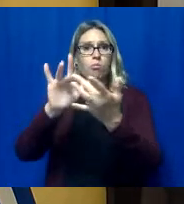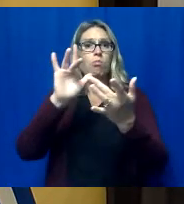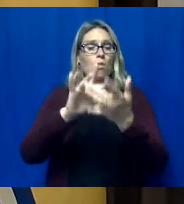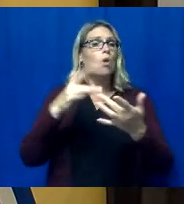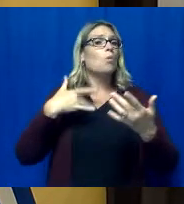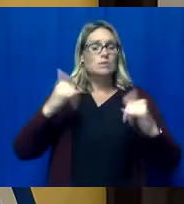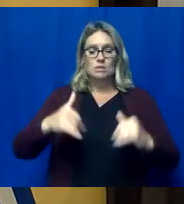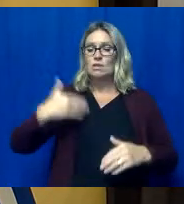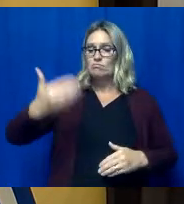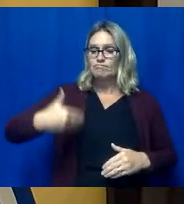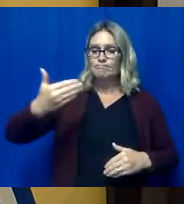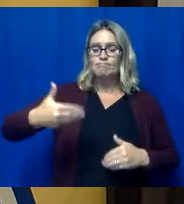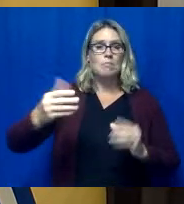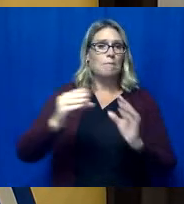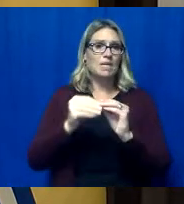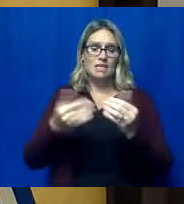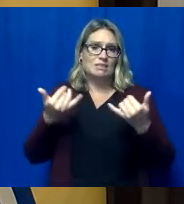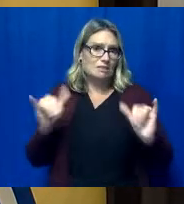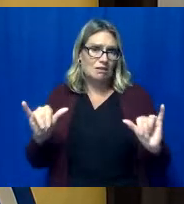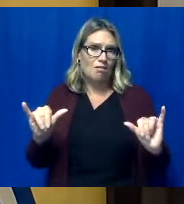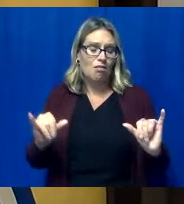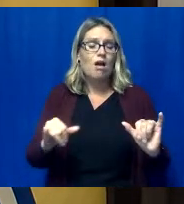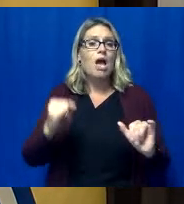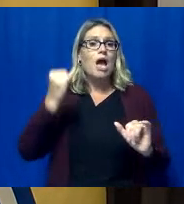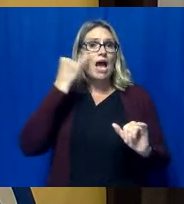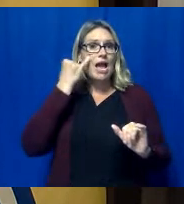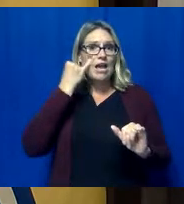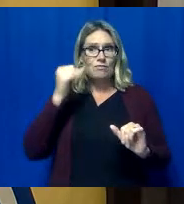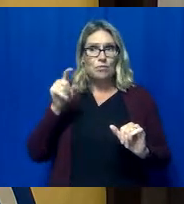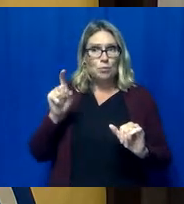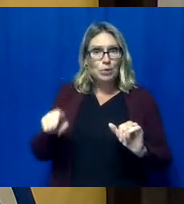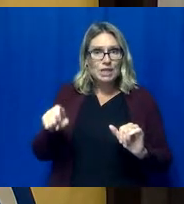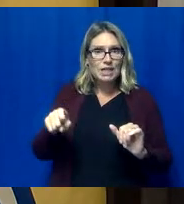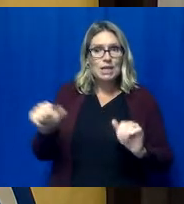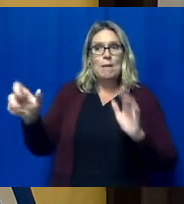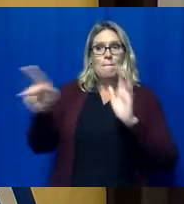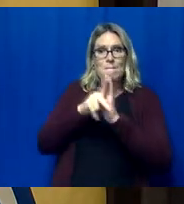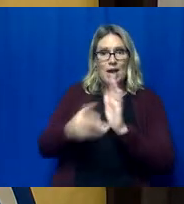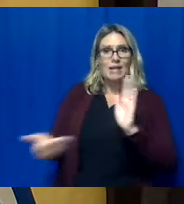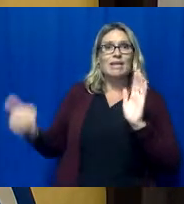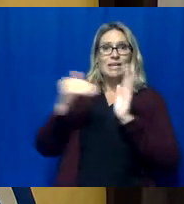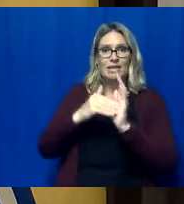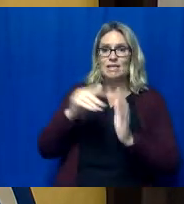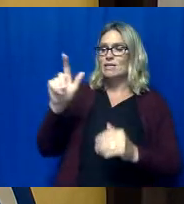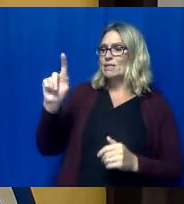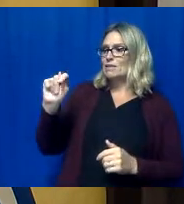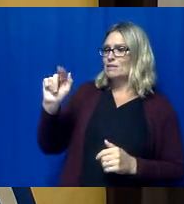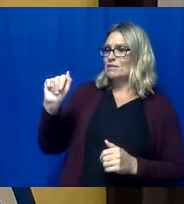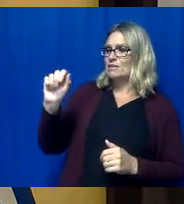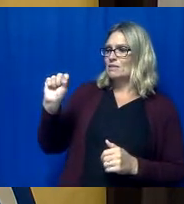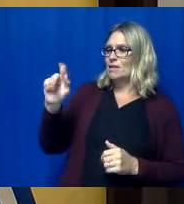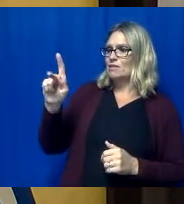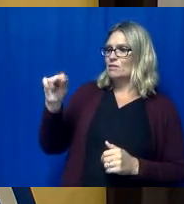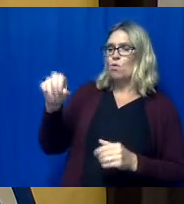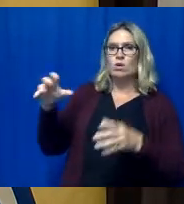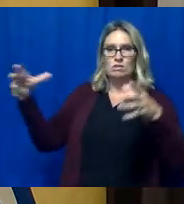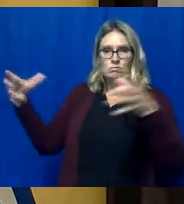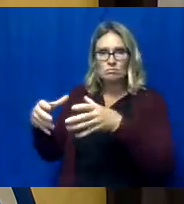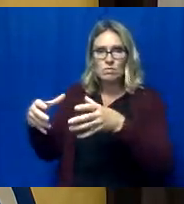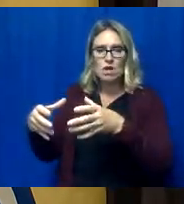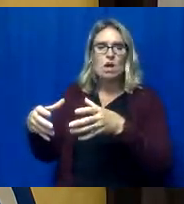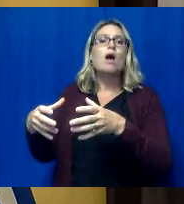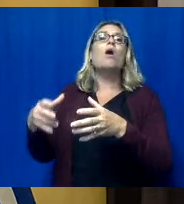and conversations. If we need to bring back the pandemic task force as we had paused it, then we certainly will do